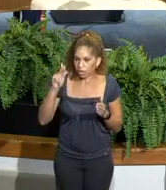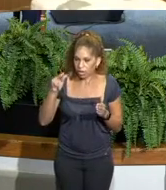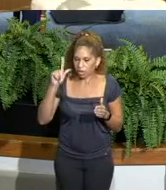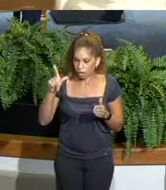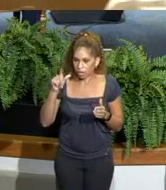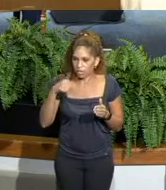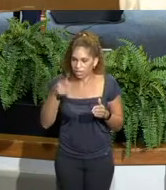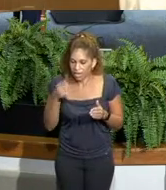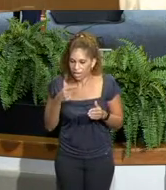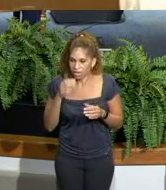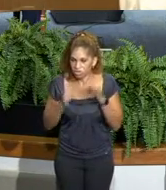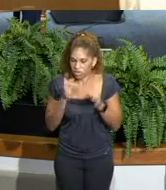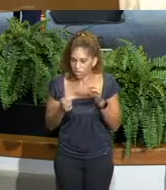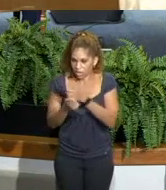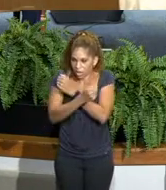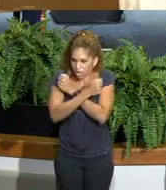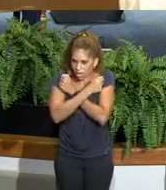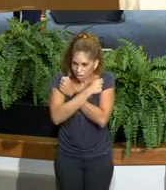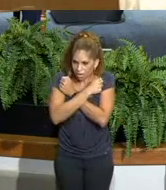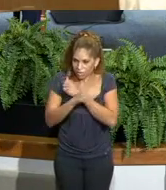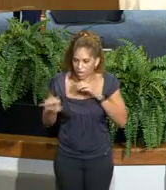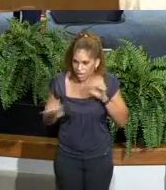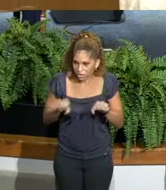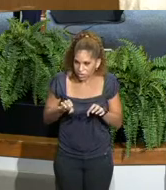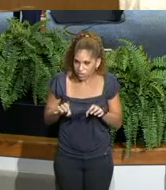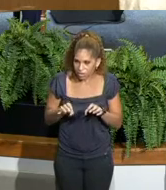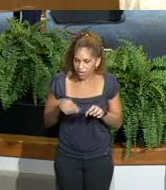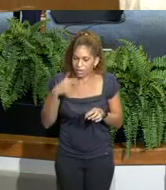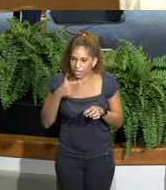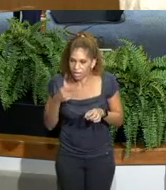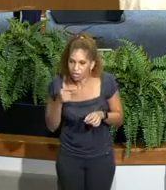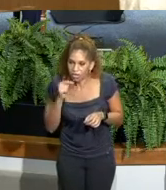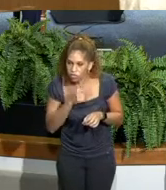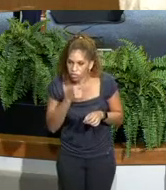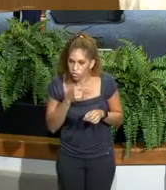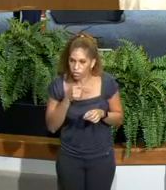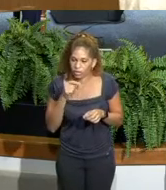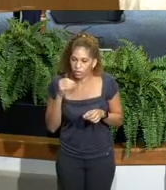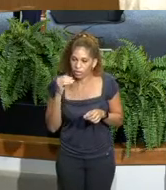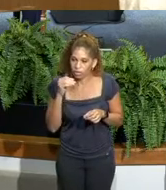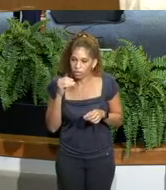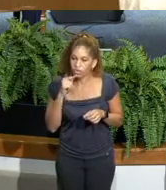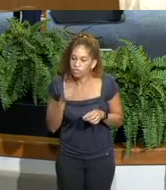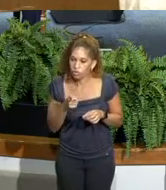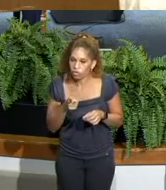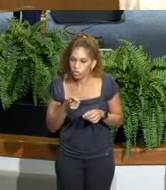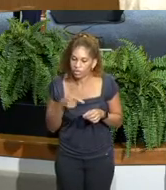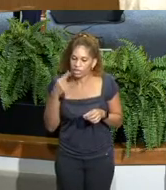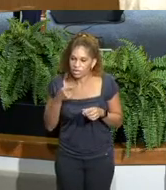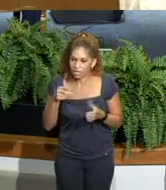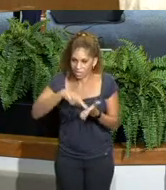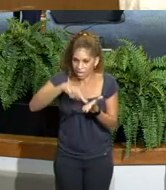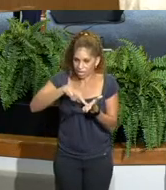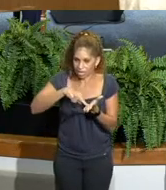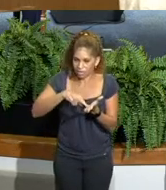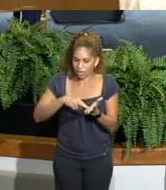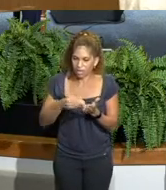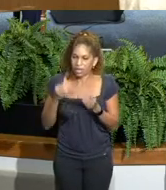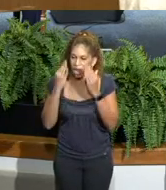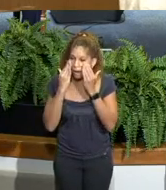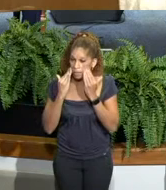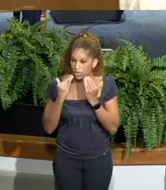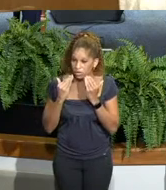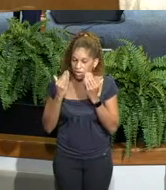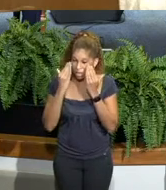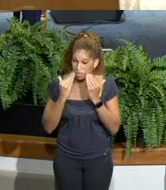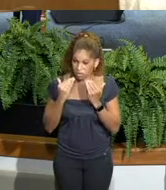Justice, loving tenacity, telling the truth, We must stand up in our misery and the